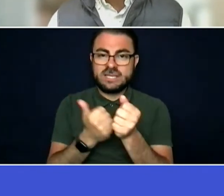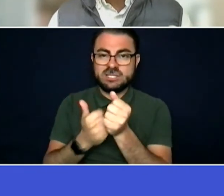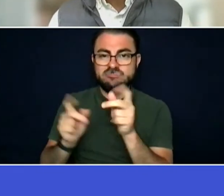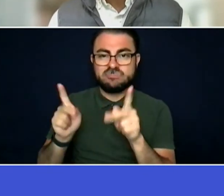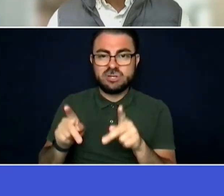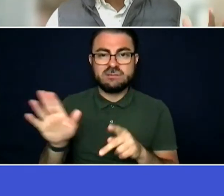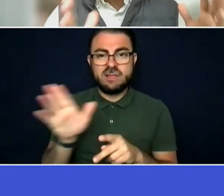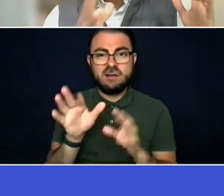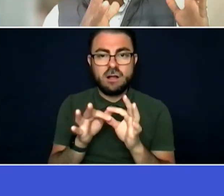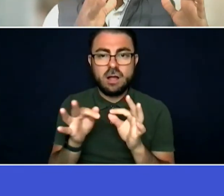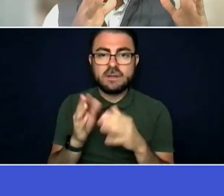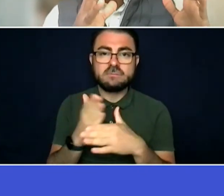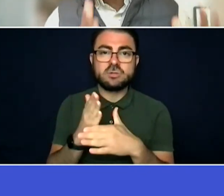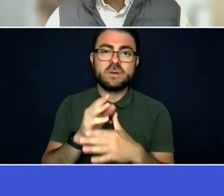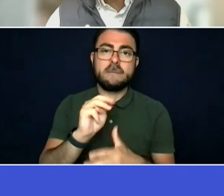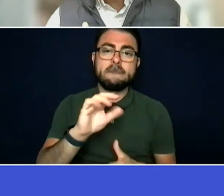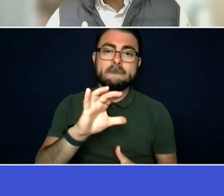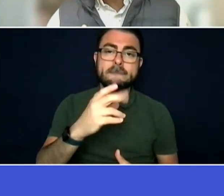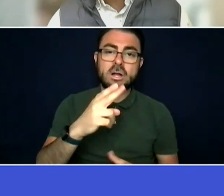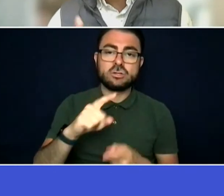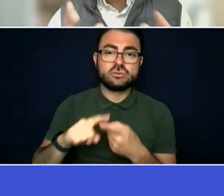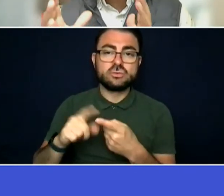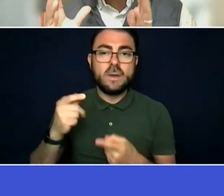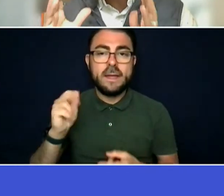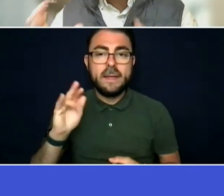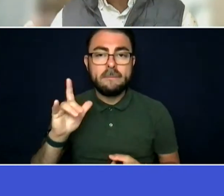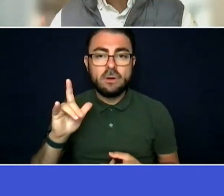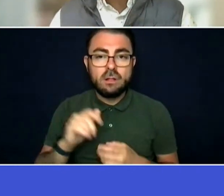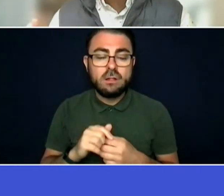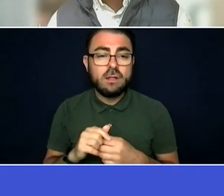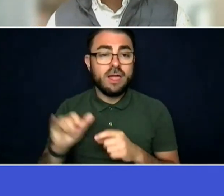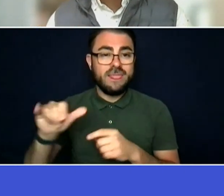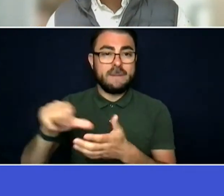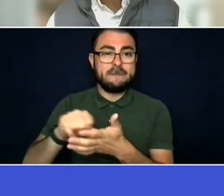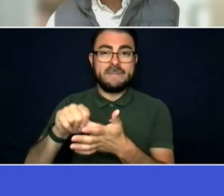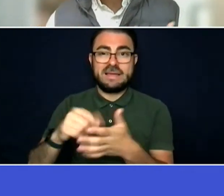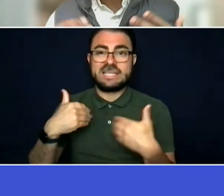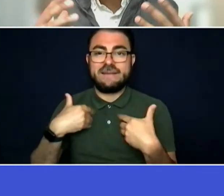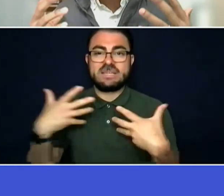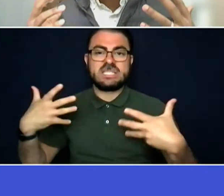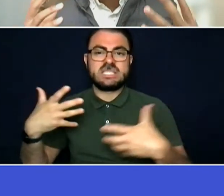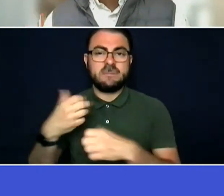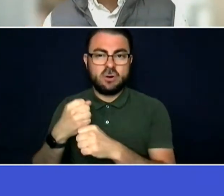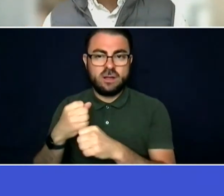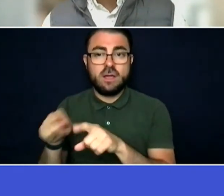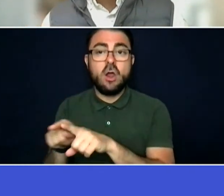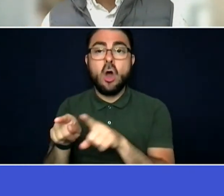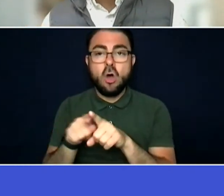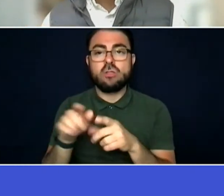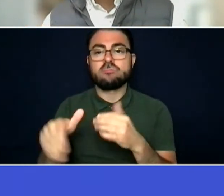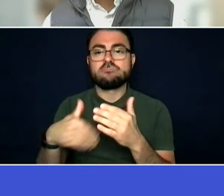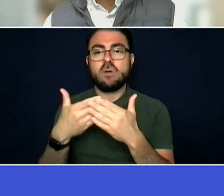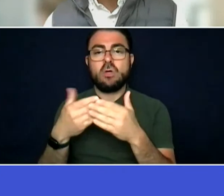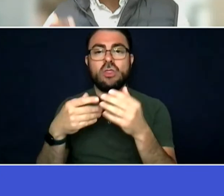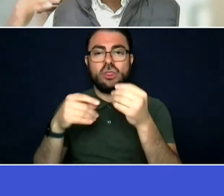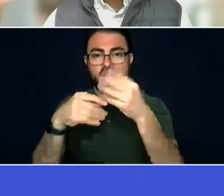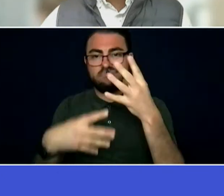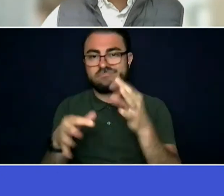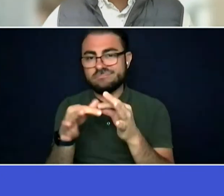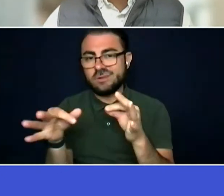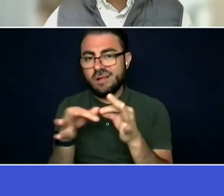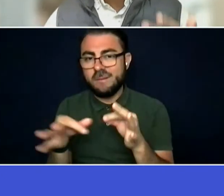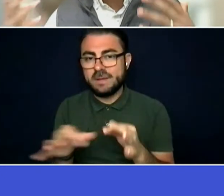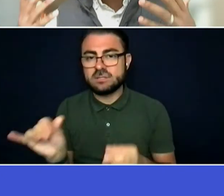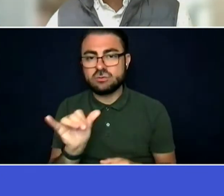and April, as well as, and so it includes a summary on that page, as well as all of the comments themselves. So we just want to, in transparency, show